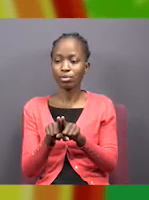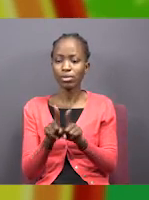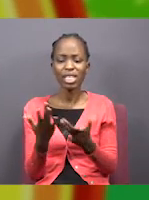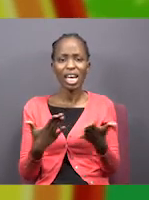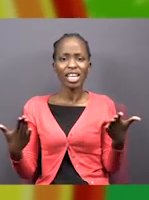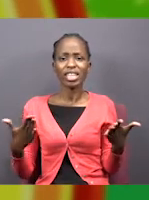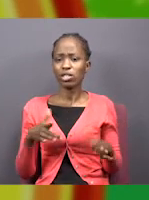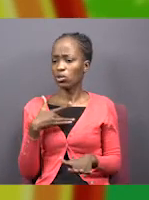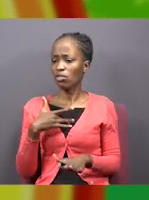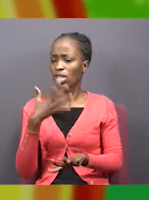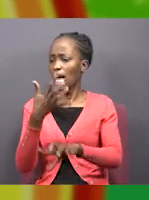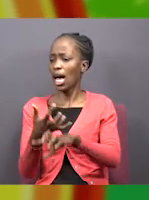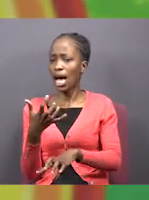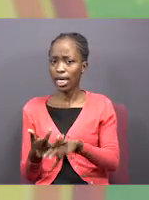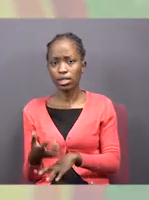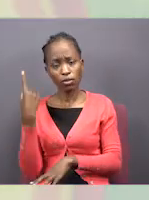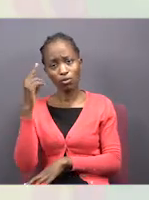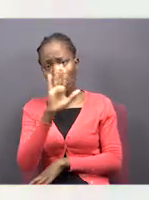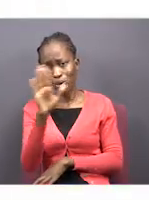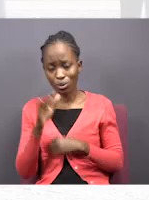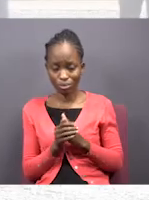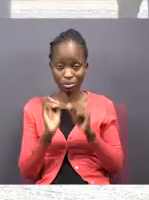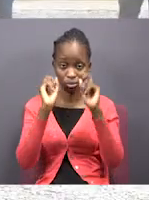Let's ask the Holy Spirit to fill us.